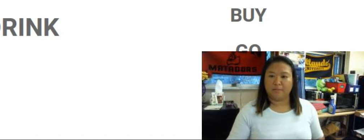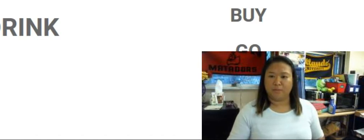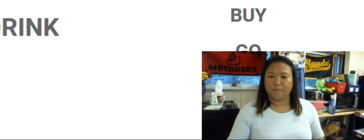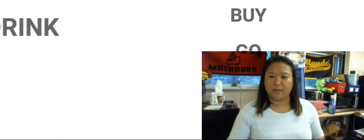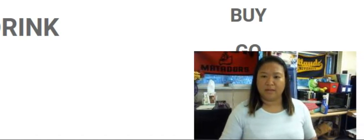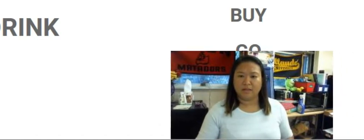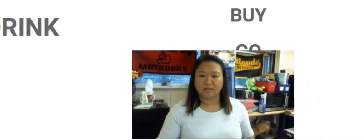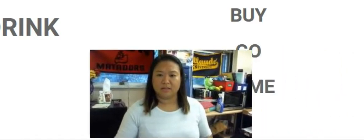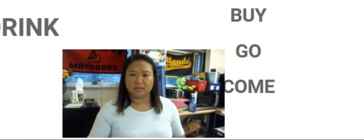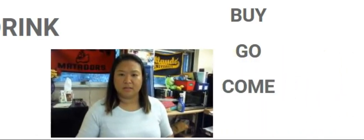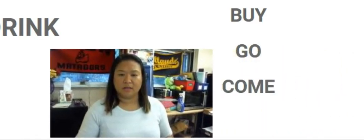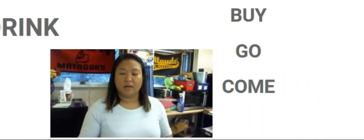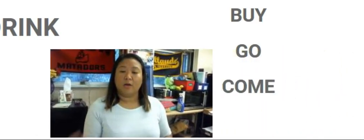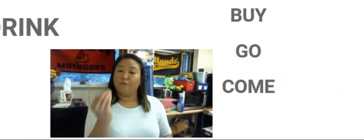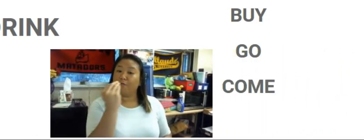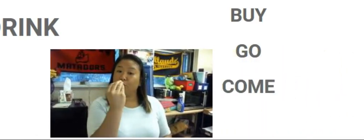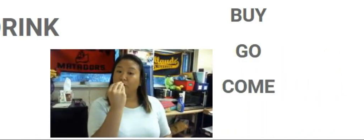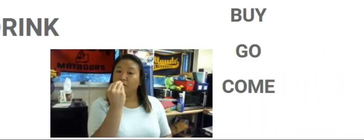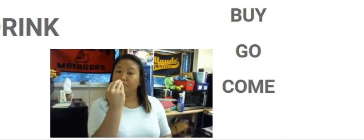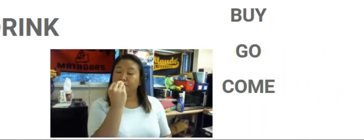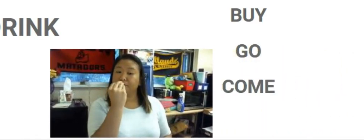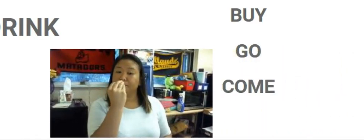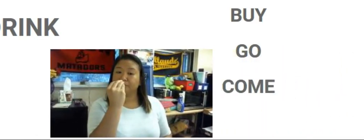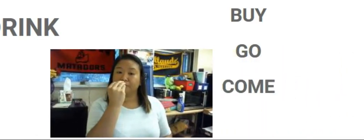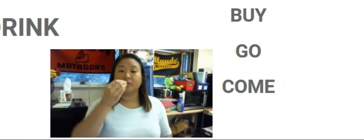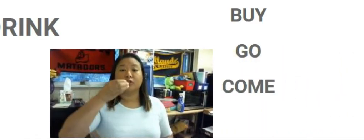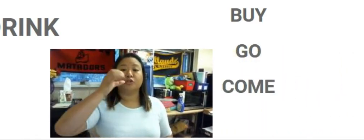I'm going to move this. Food,